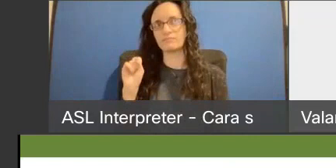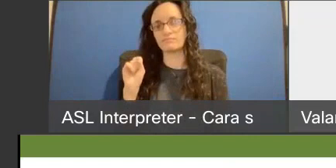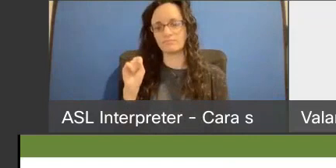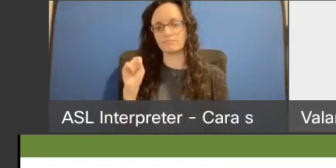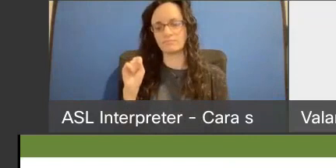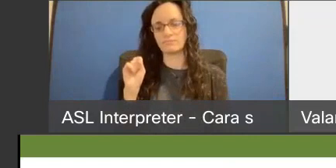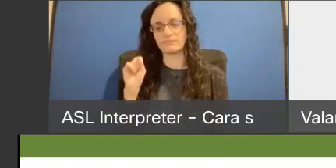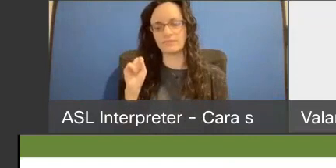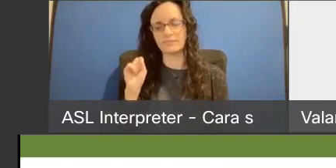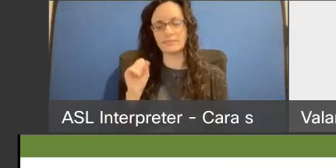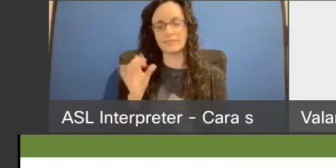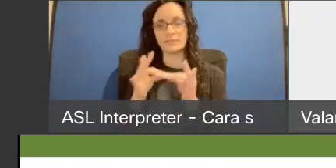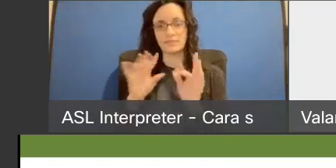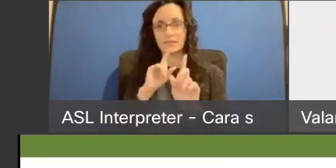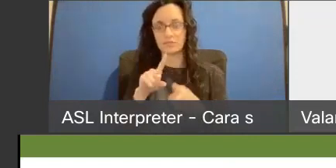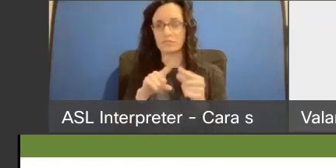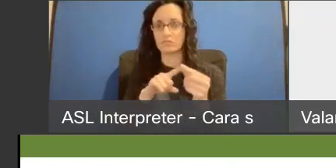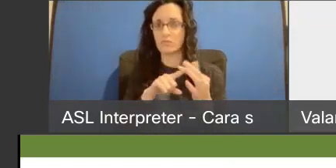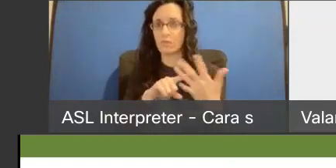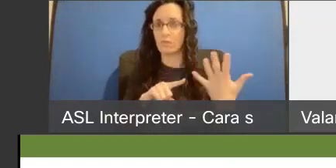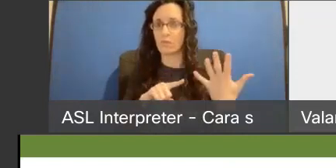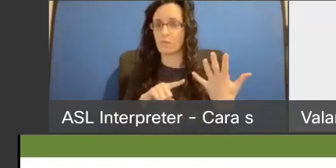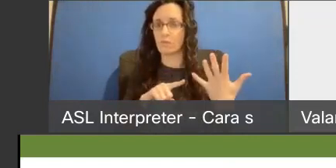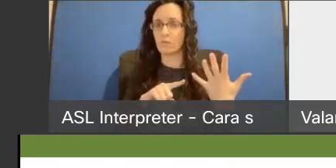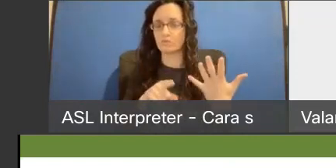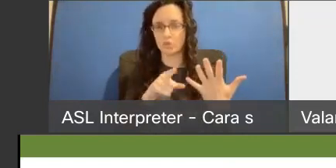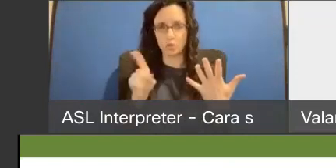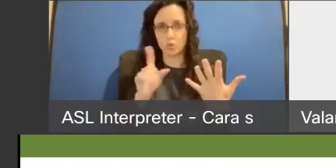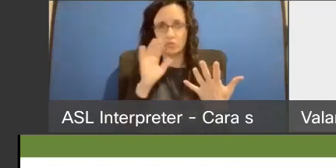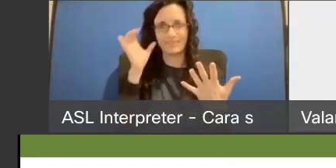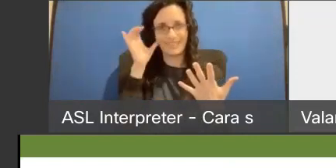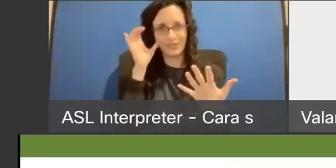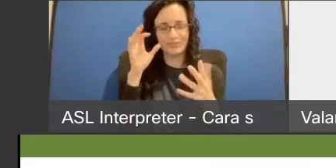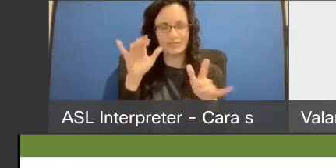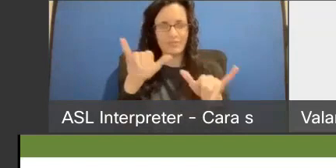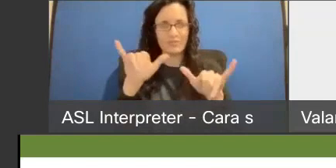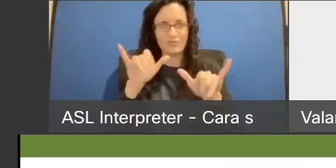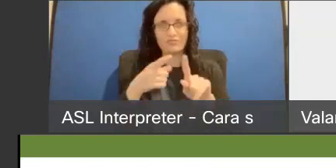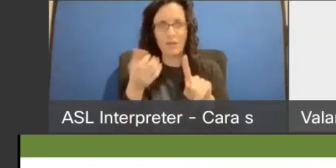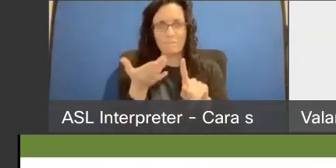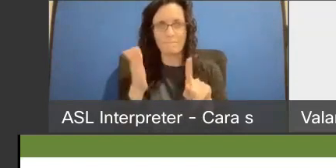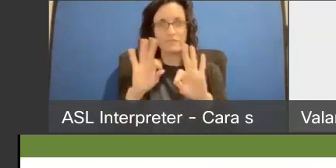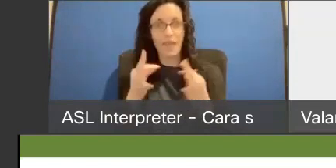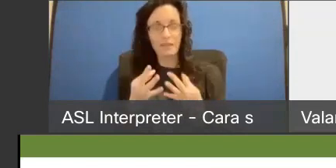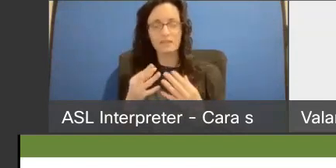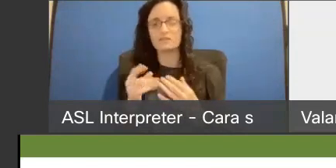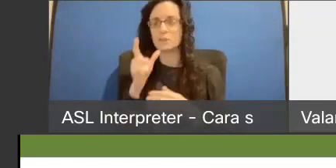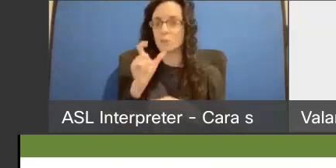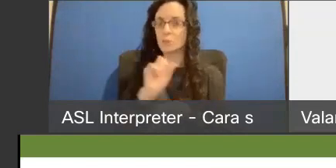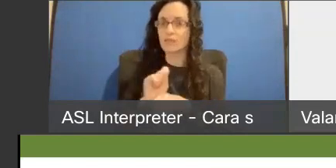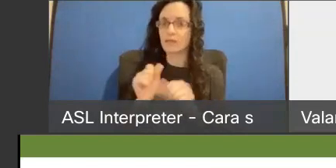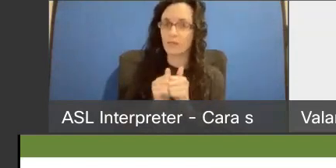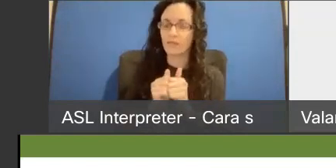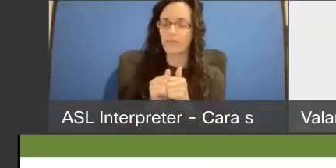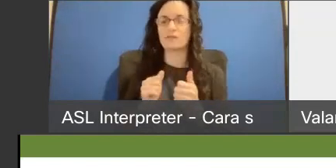answer is that these are the kinds of things that sometimes you'll be hearing from families, or you might hear from someone you're working with, or from